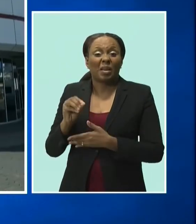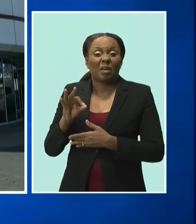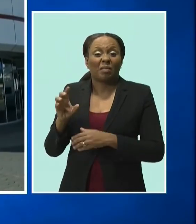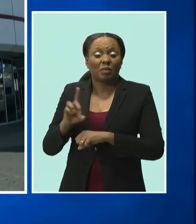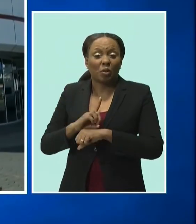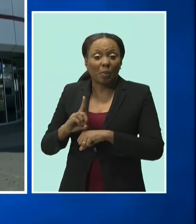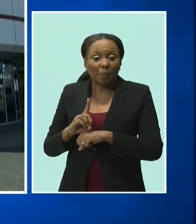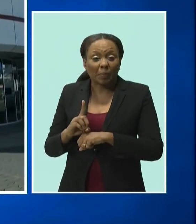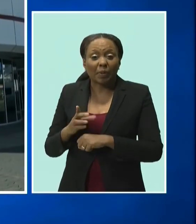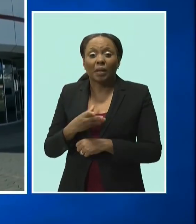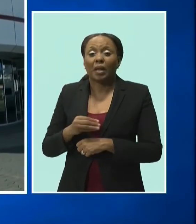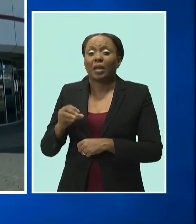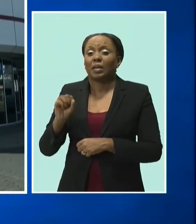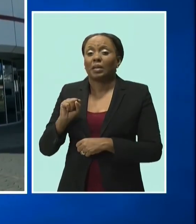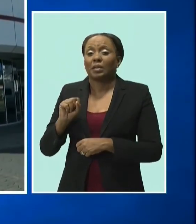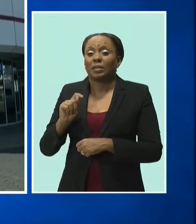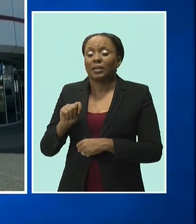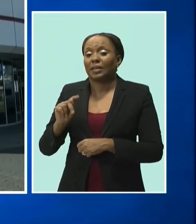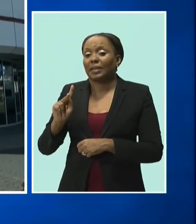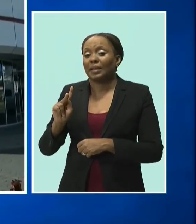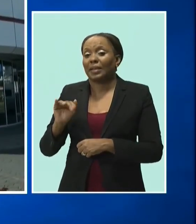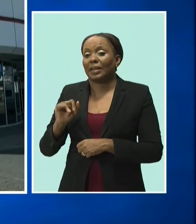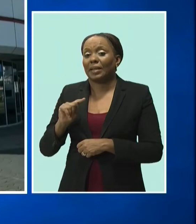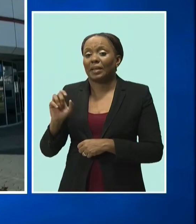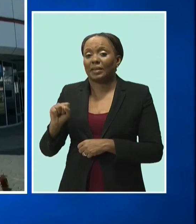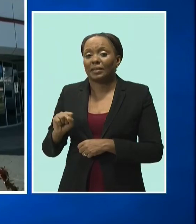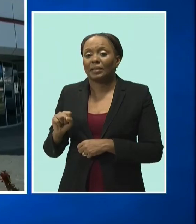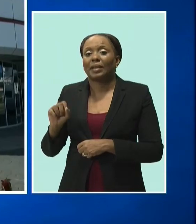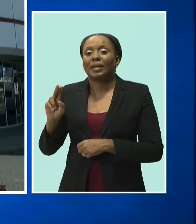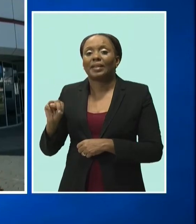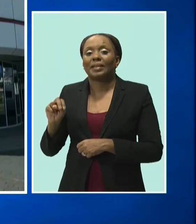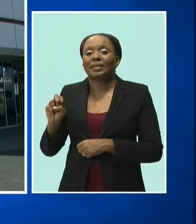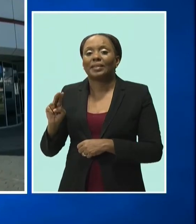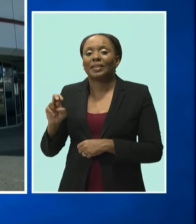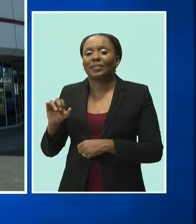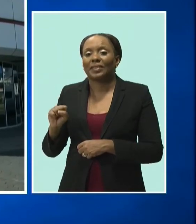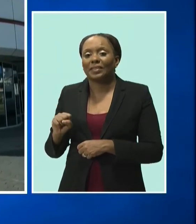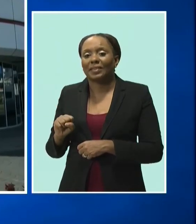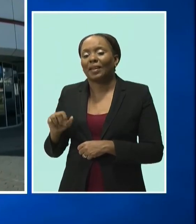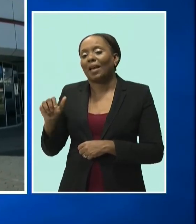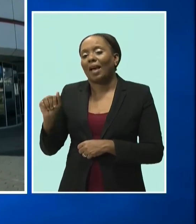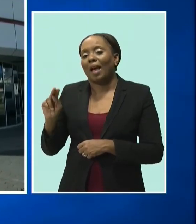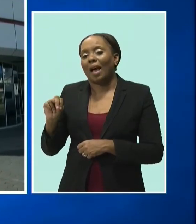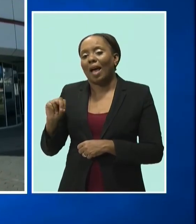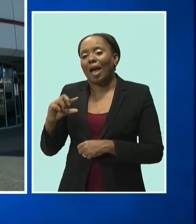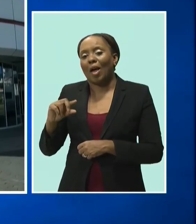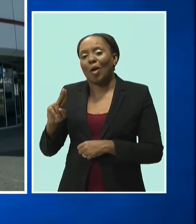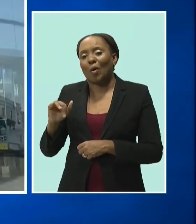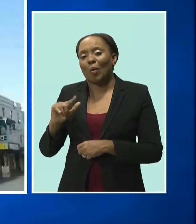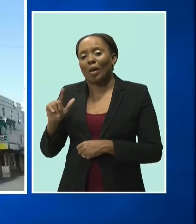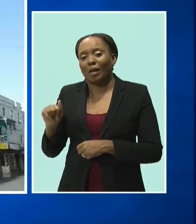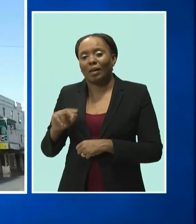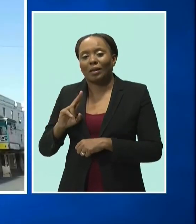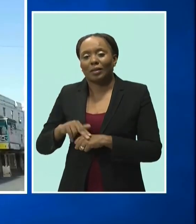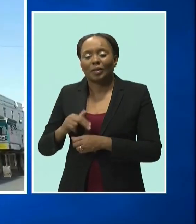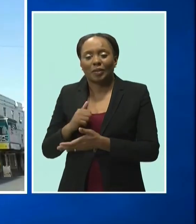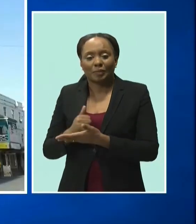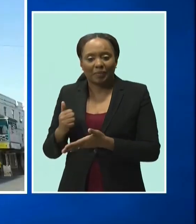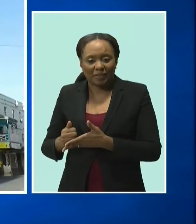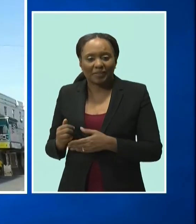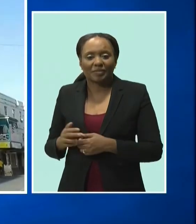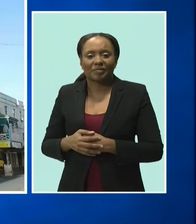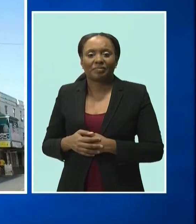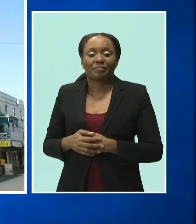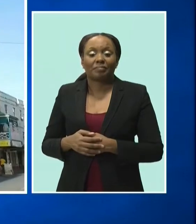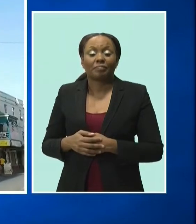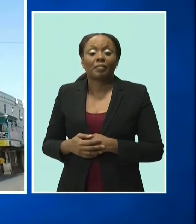and St. Kitts, Nevis and Anguilla National Bank Limited. Additionally, its wholly owned subsidiary, First Caribbean International